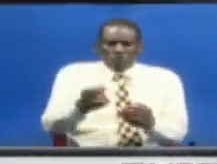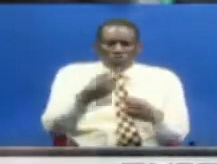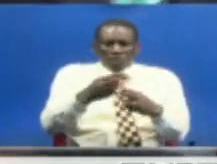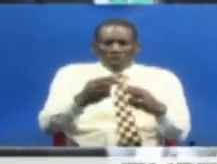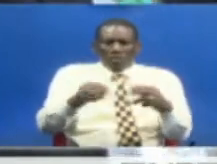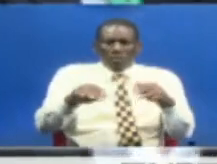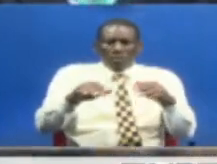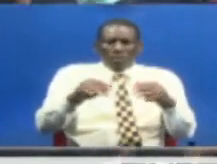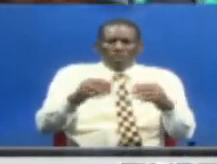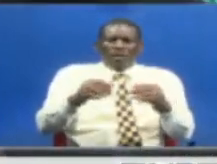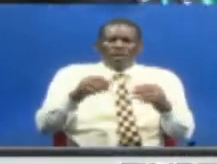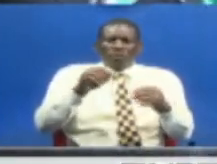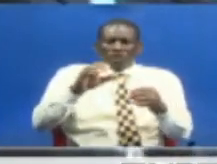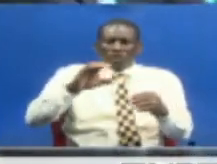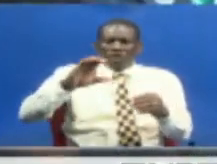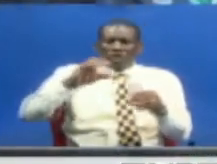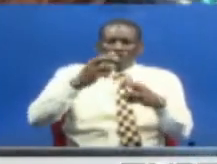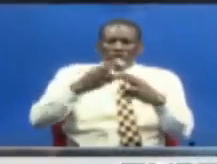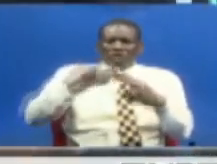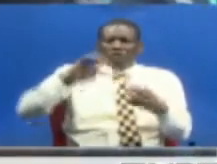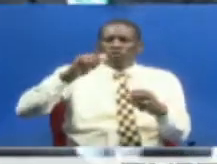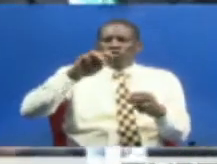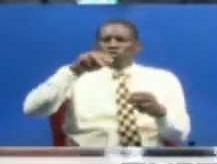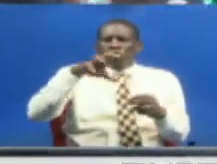legendary Chumo.